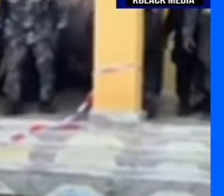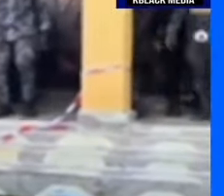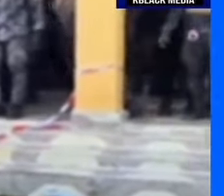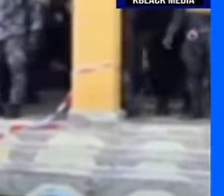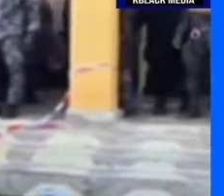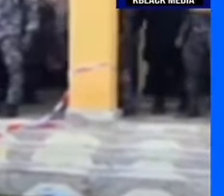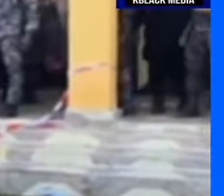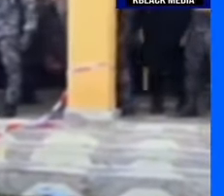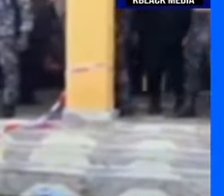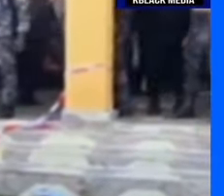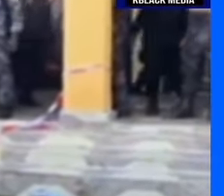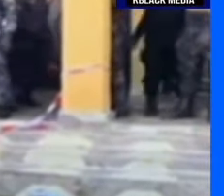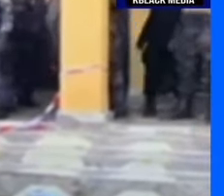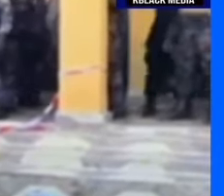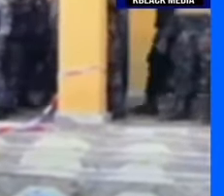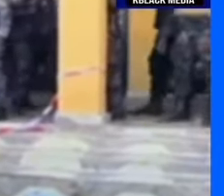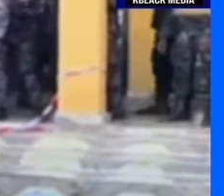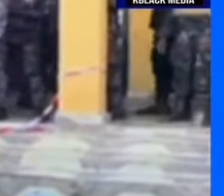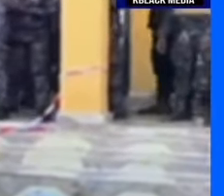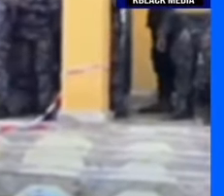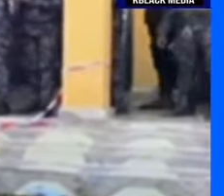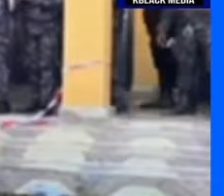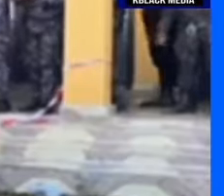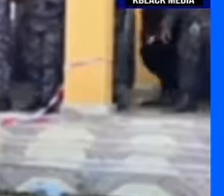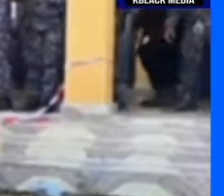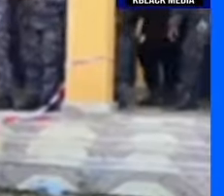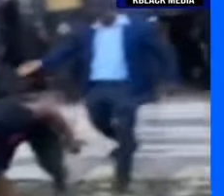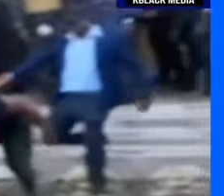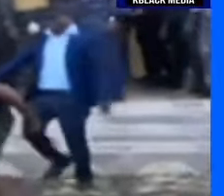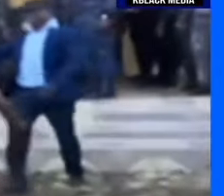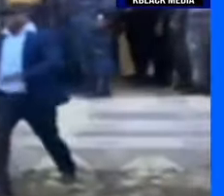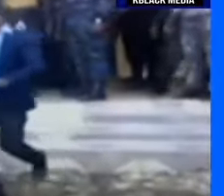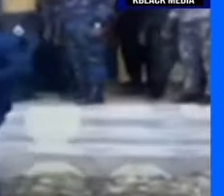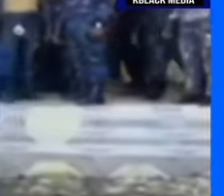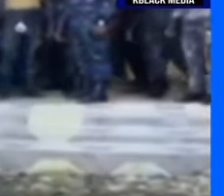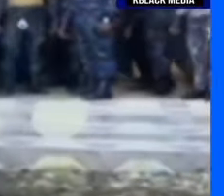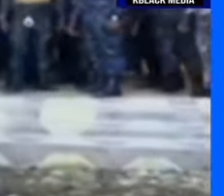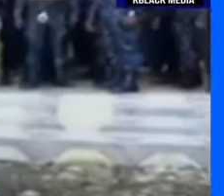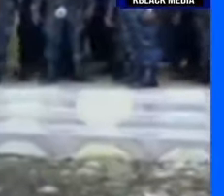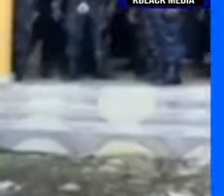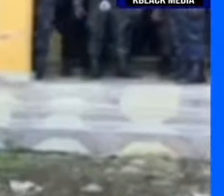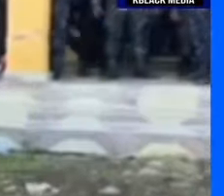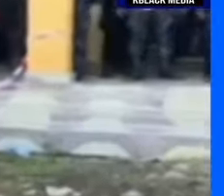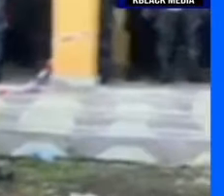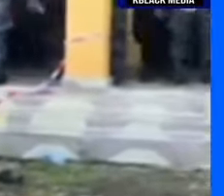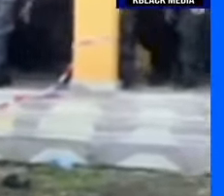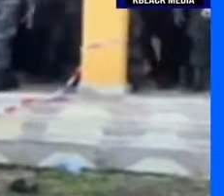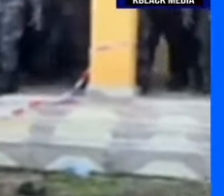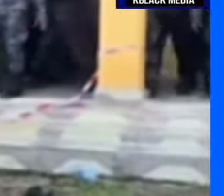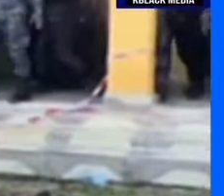especially about Troy, Bivamin Kabia. It shouldn't be the backyard or the hometown